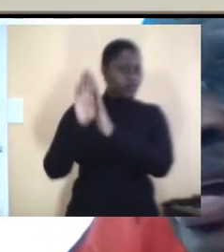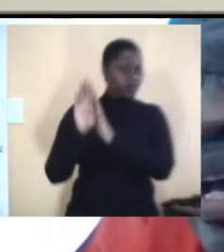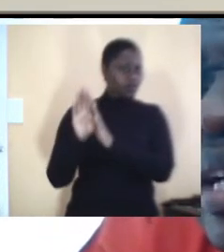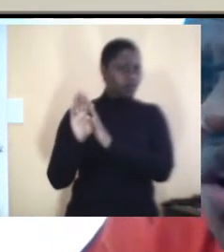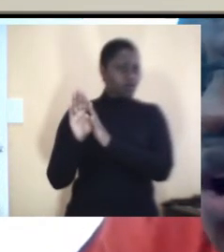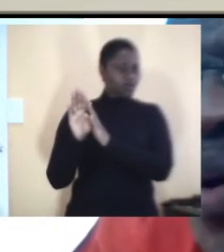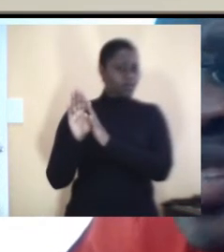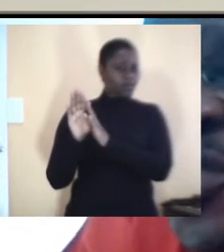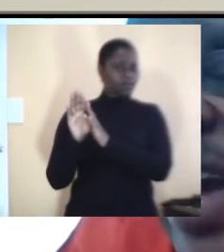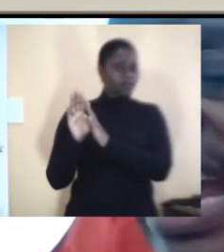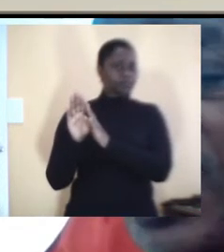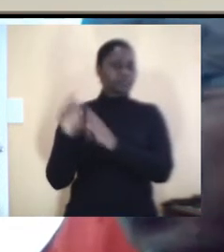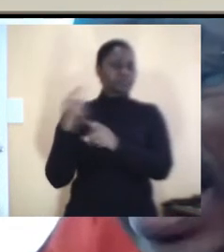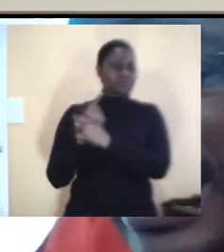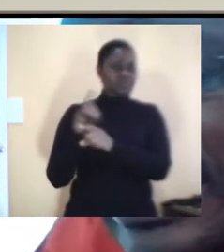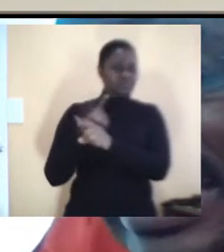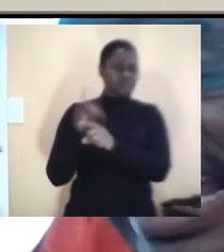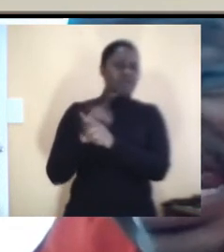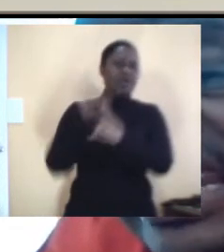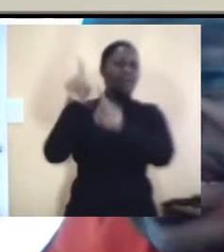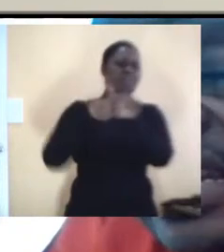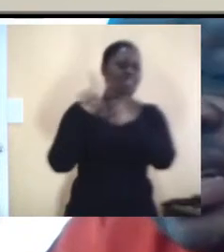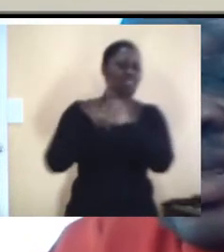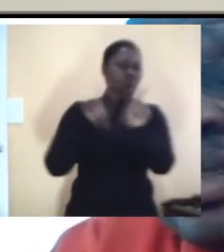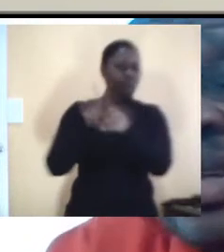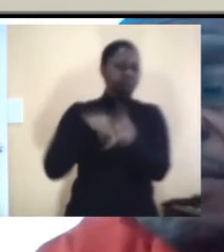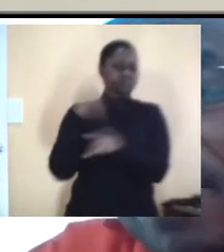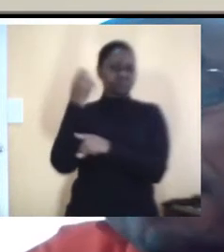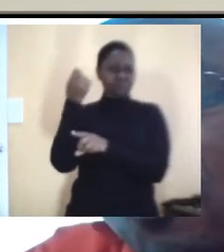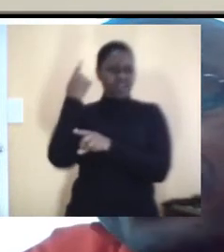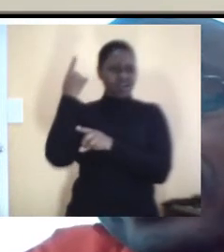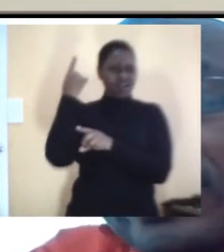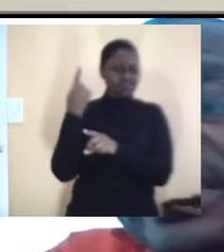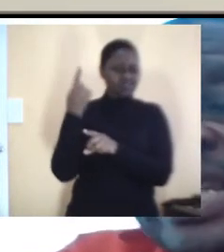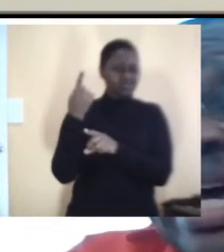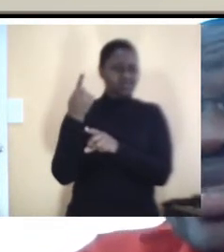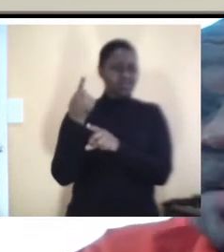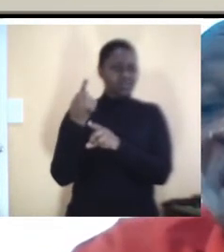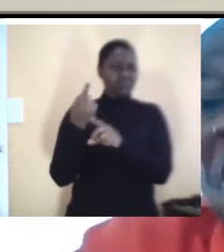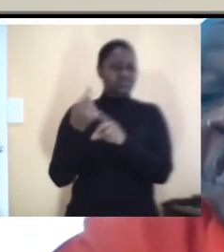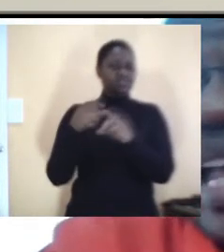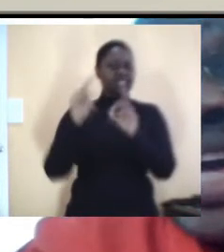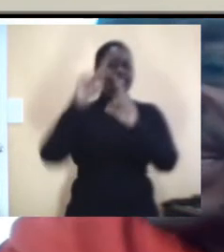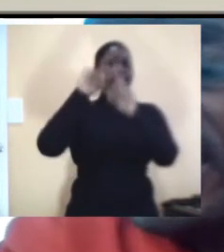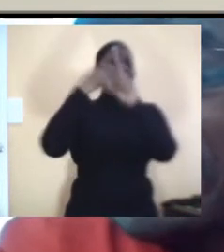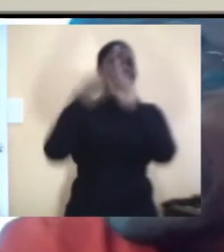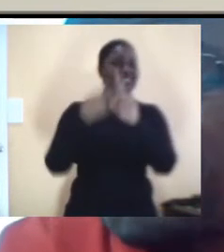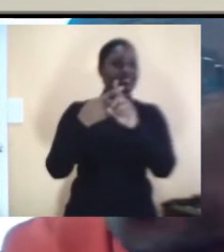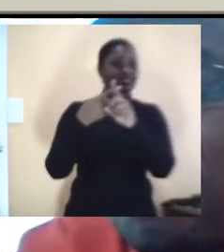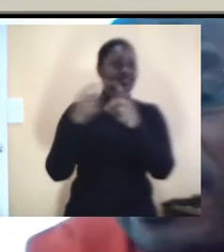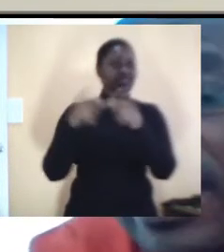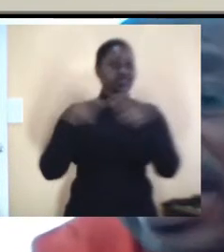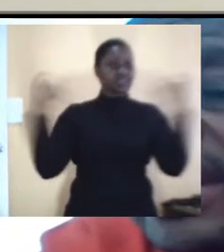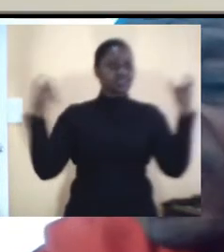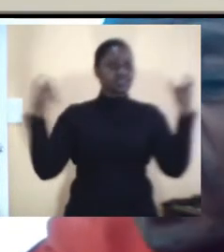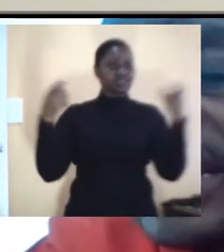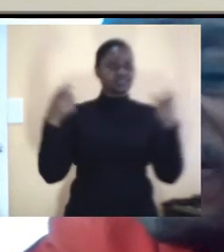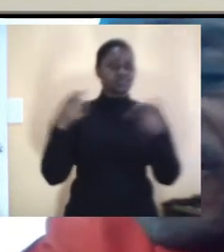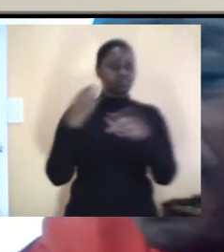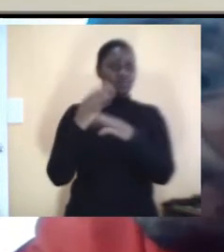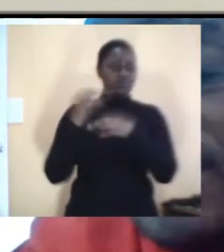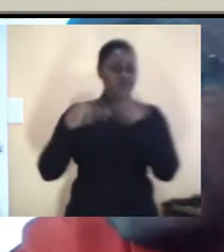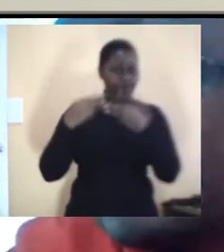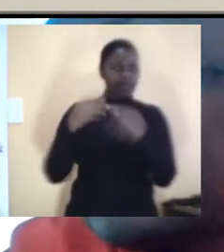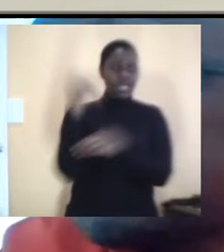Development has always failed to understand the mammoth task of land reform and